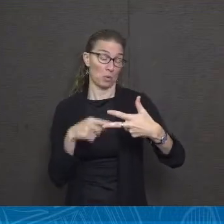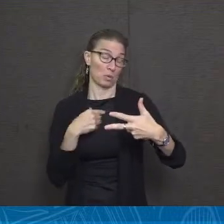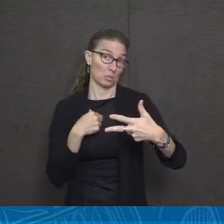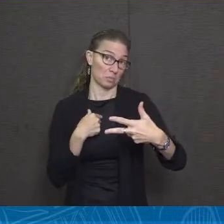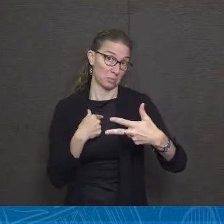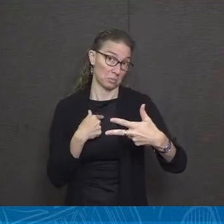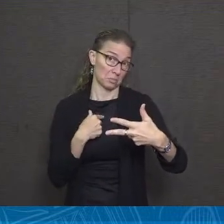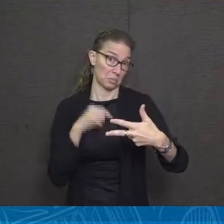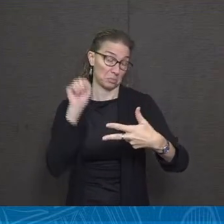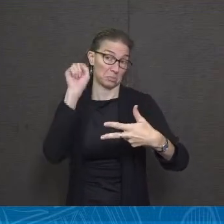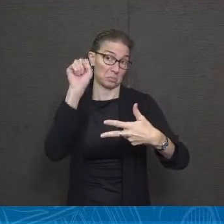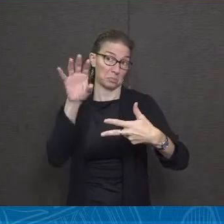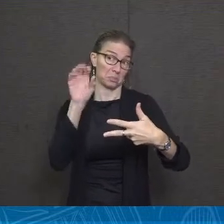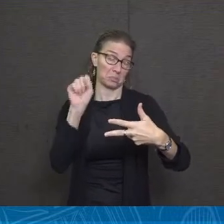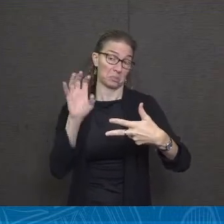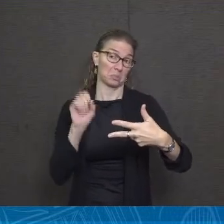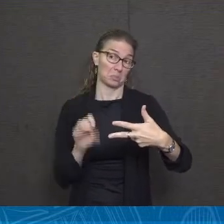say